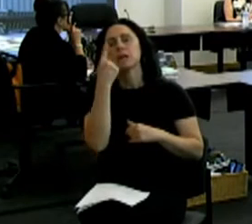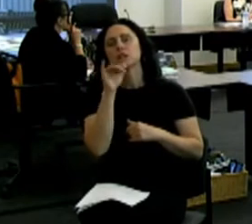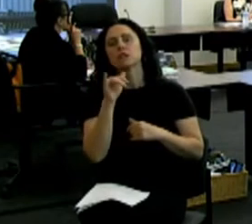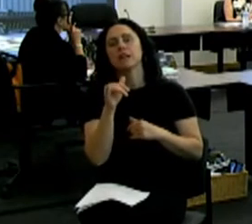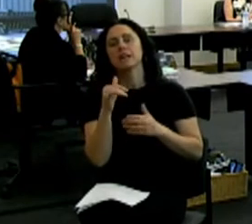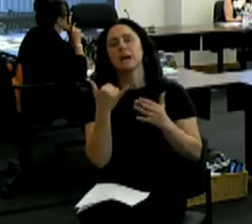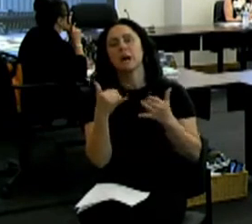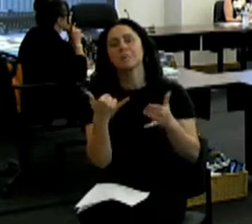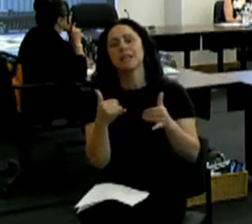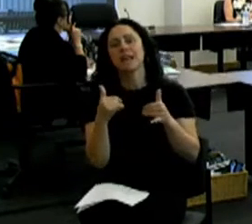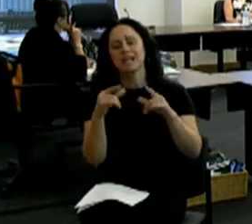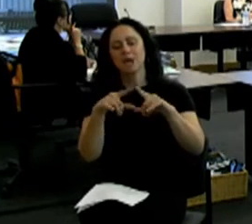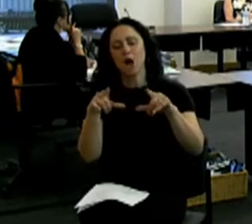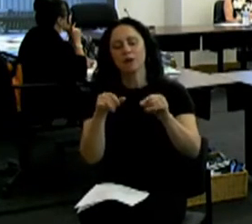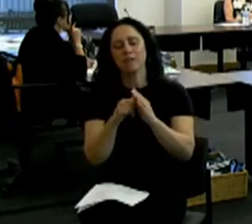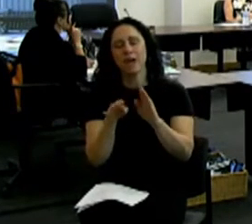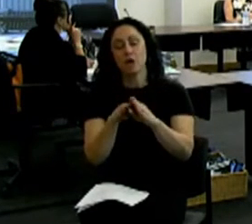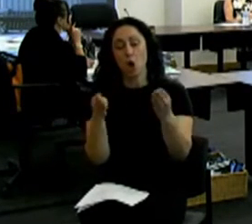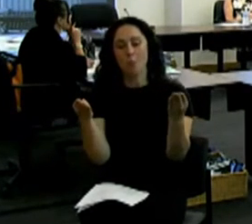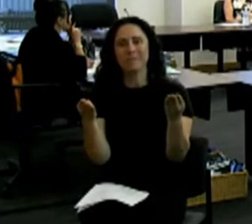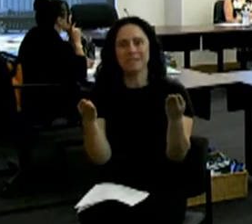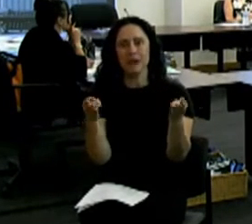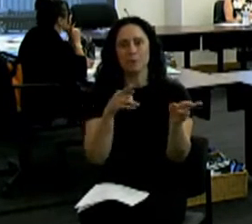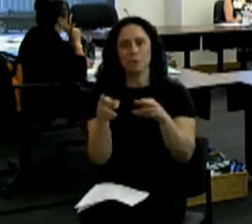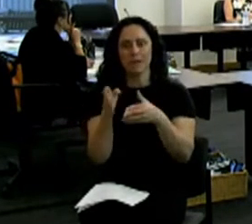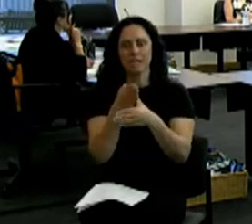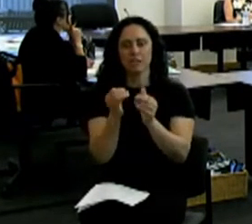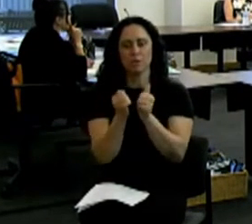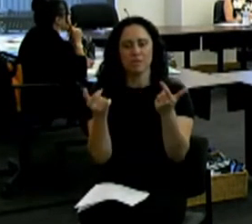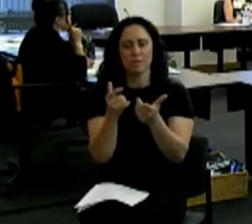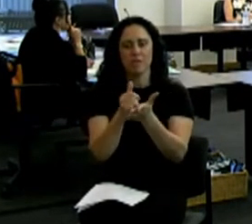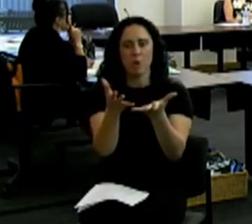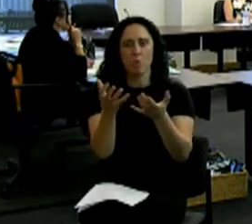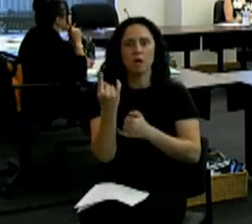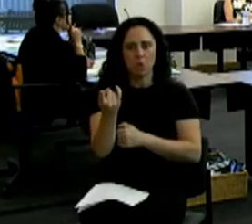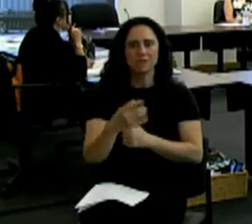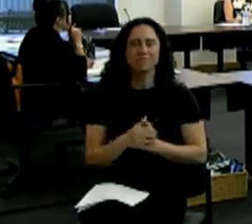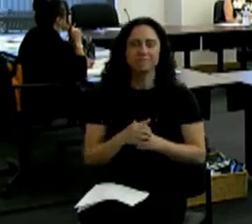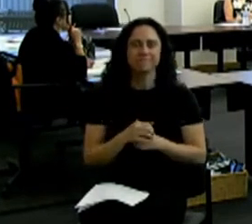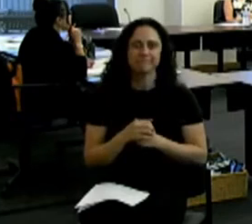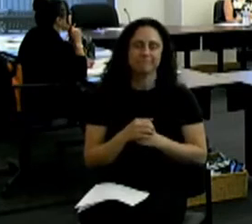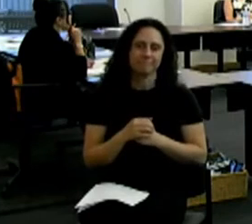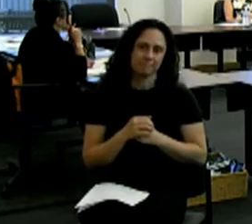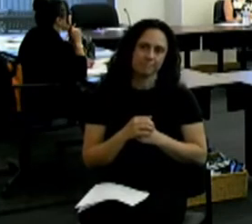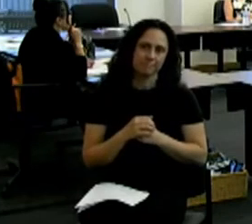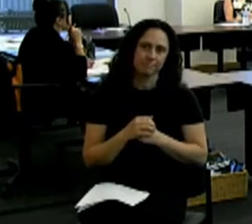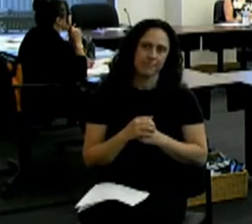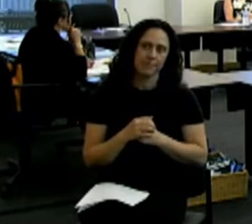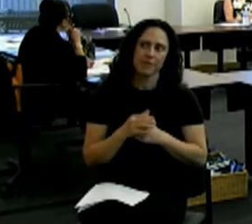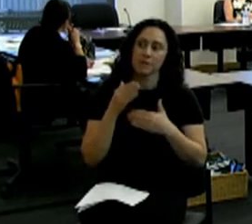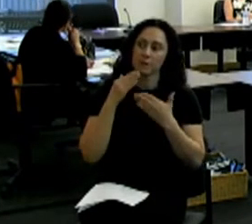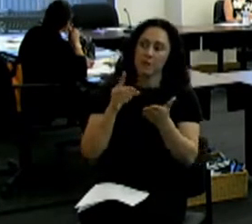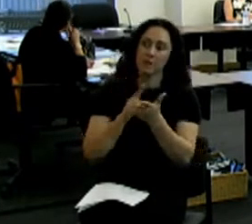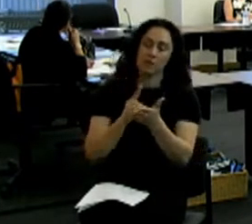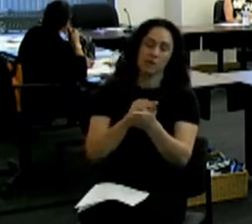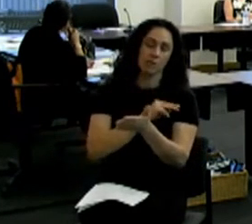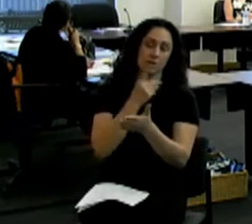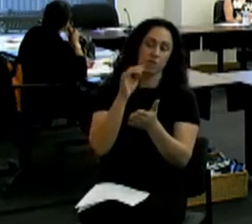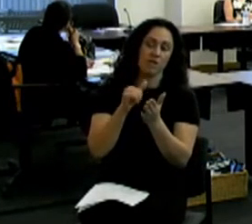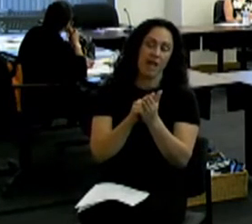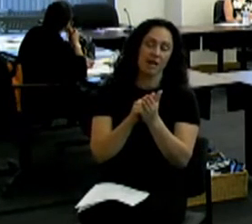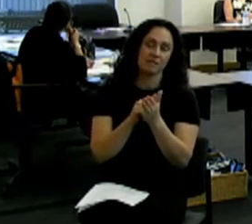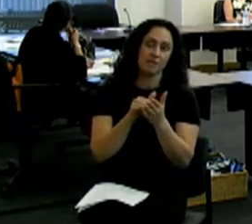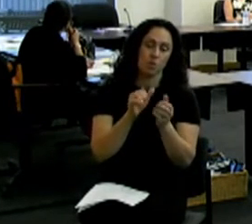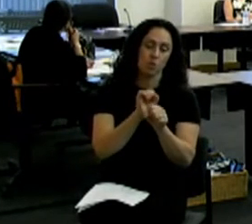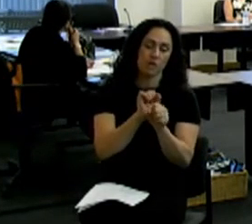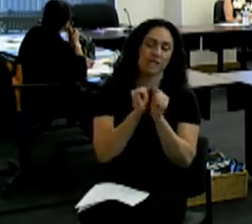playing card that just opened up, which was great to share with everybody that wanted one. Yeah. So thank you, Dr. Mitchell, for that